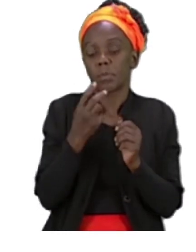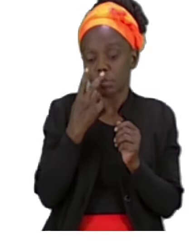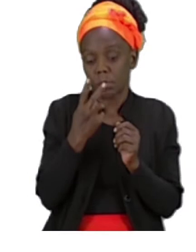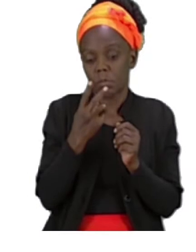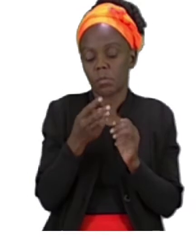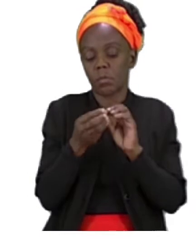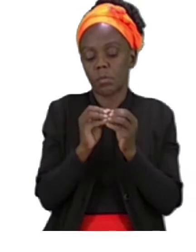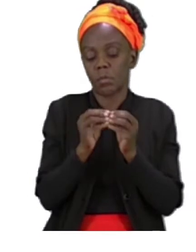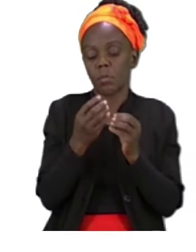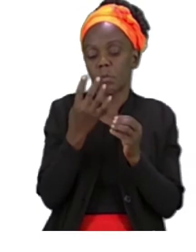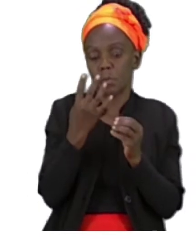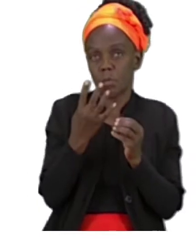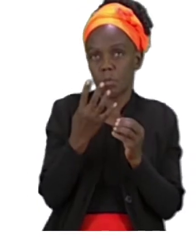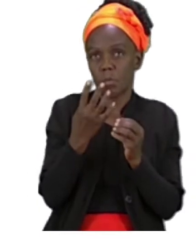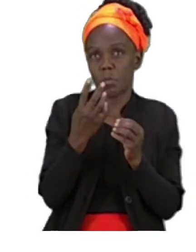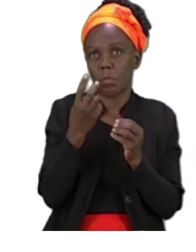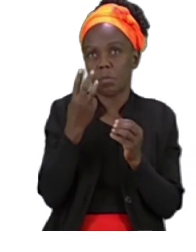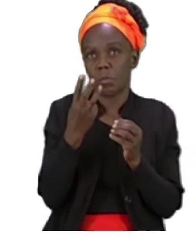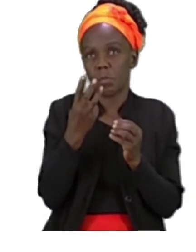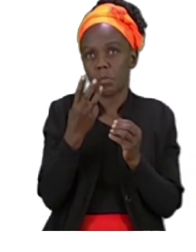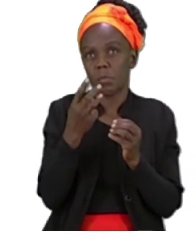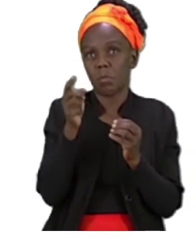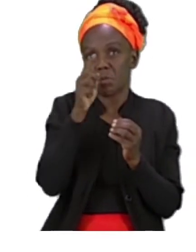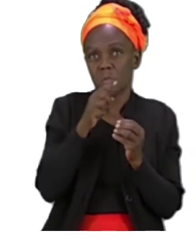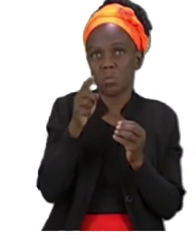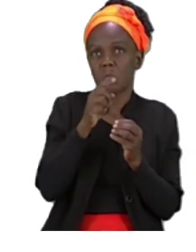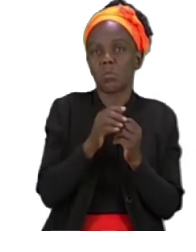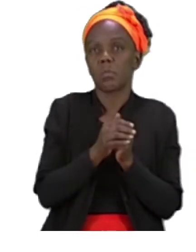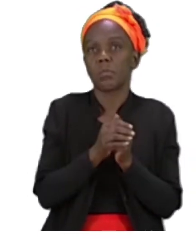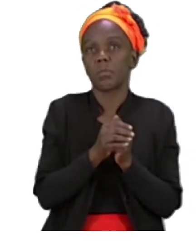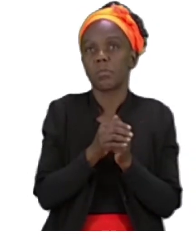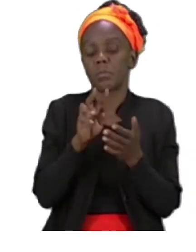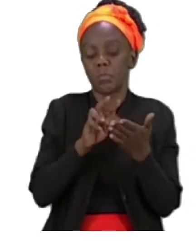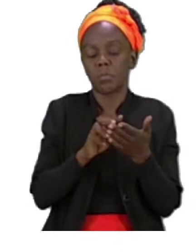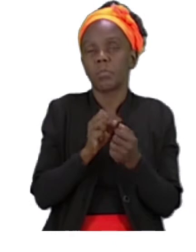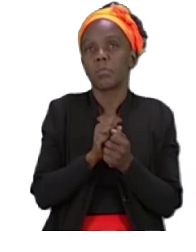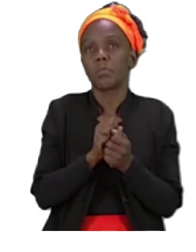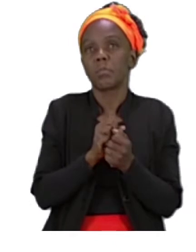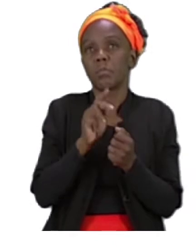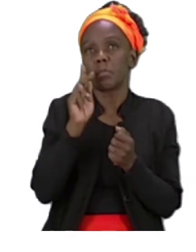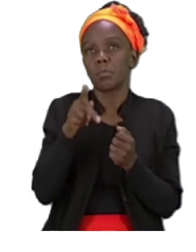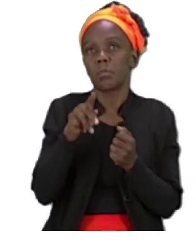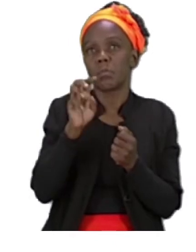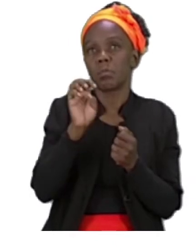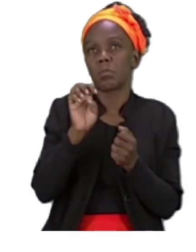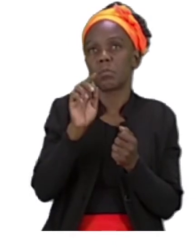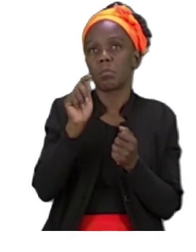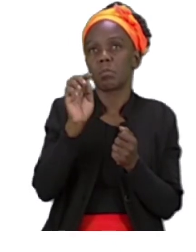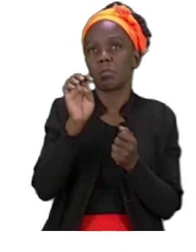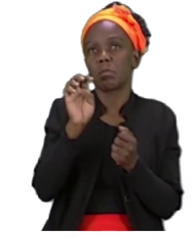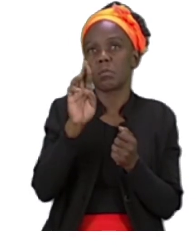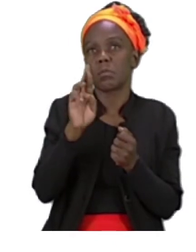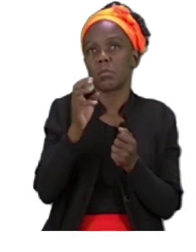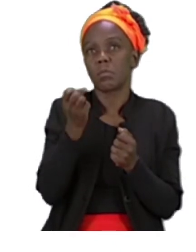been circled. Let's read the word sum. The word sum says, Peter has